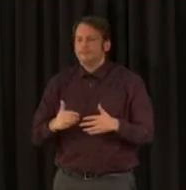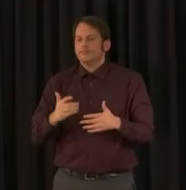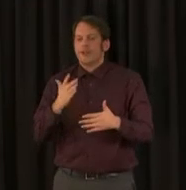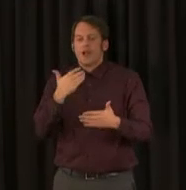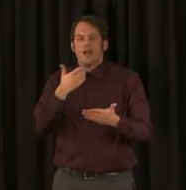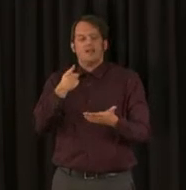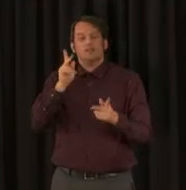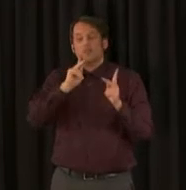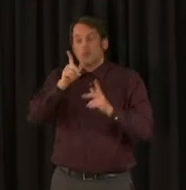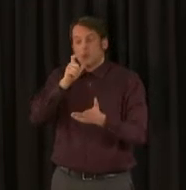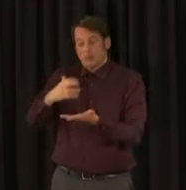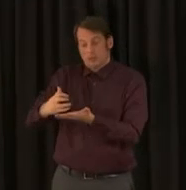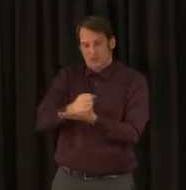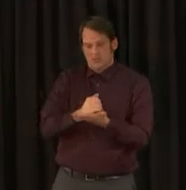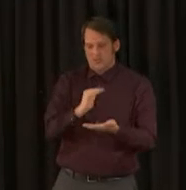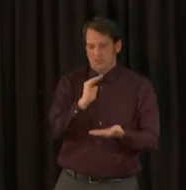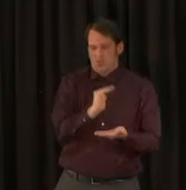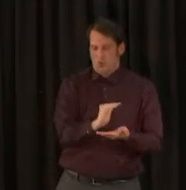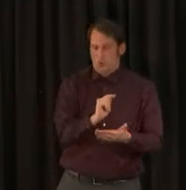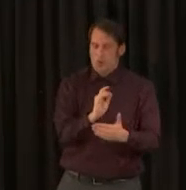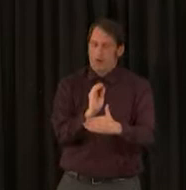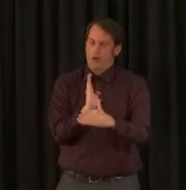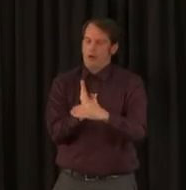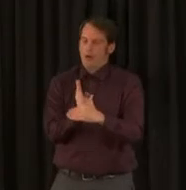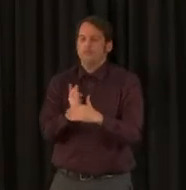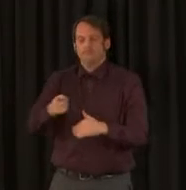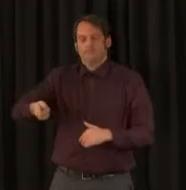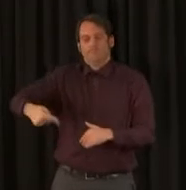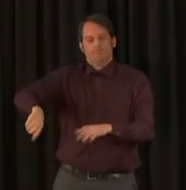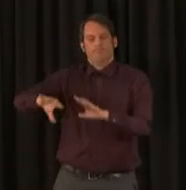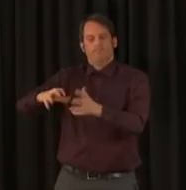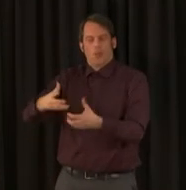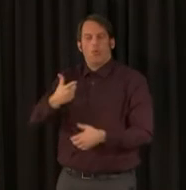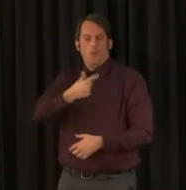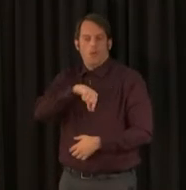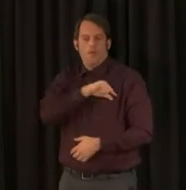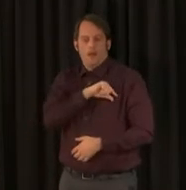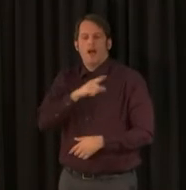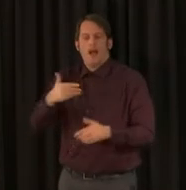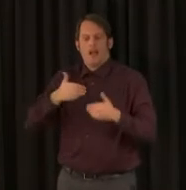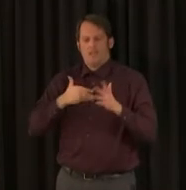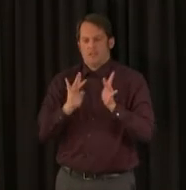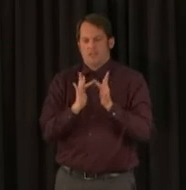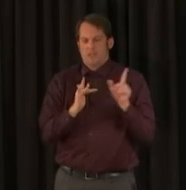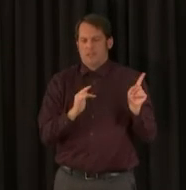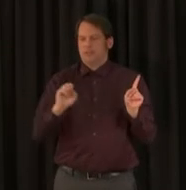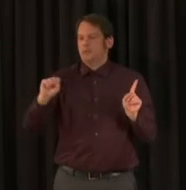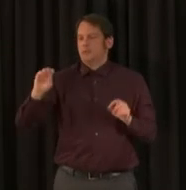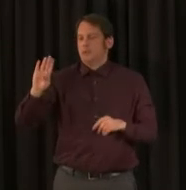order to qualify. There's actually, when I gave you that website,